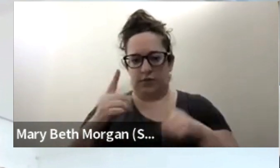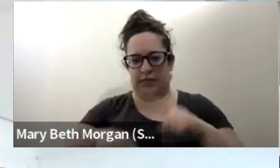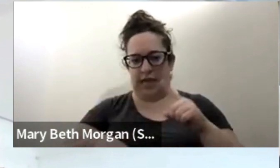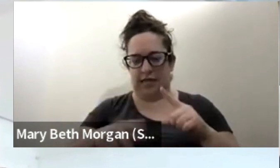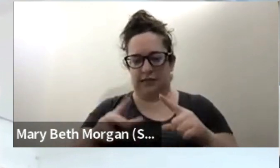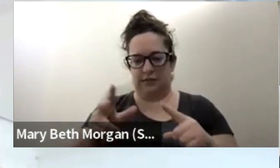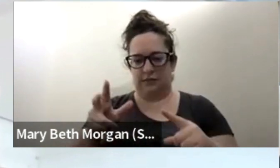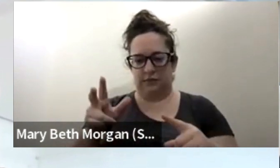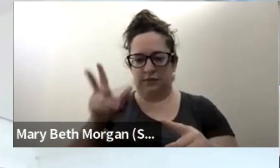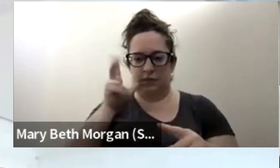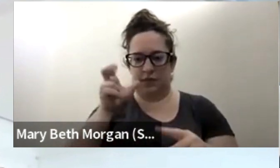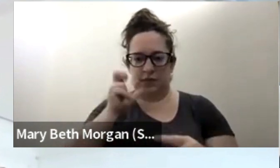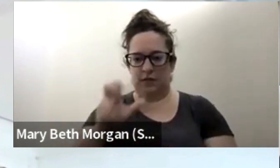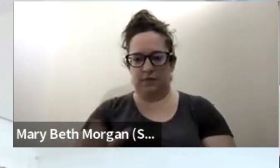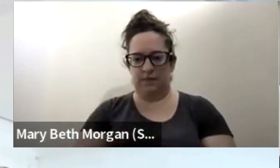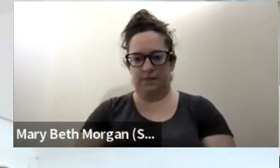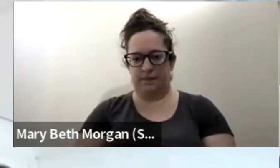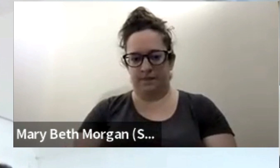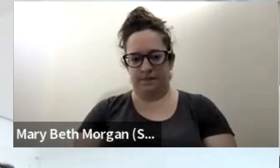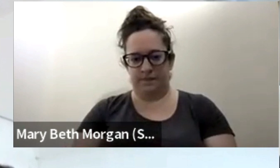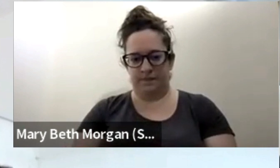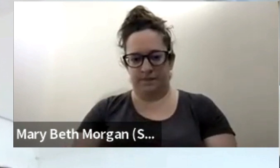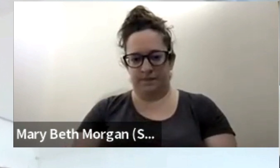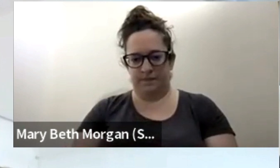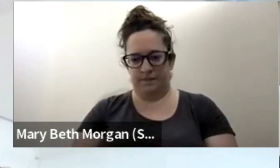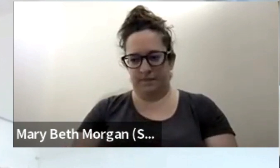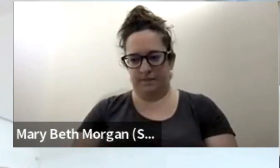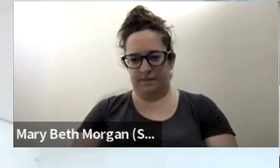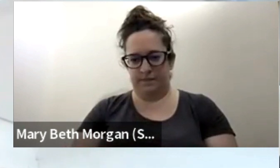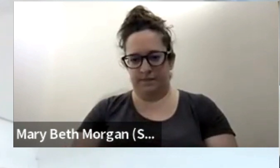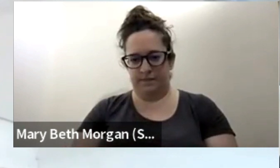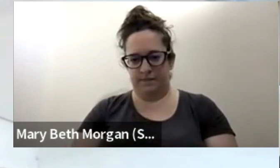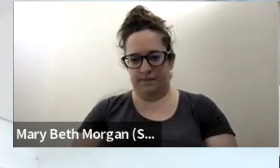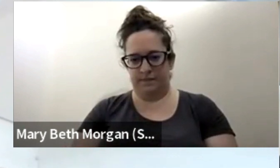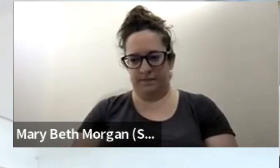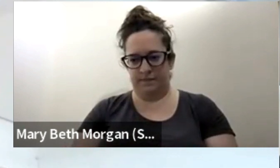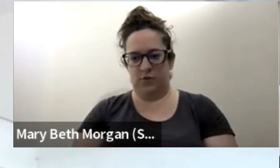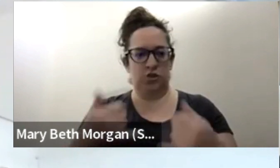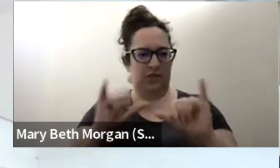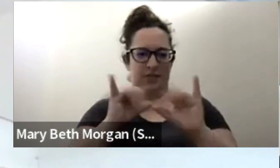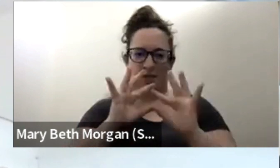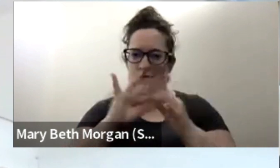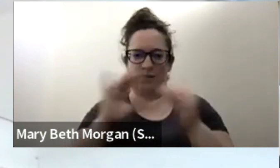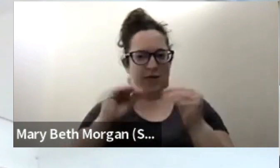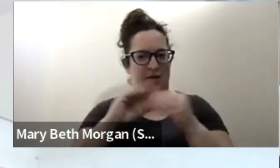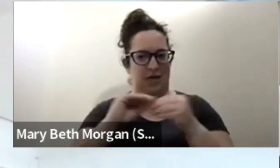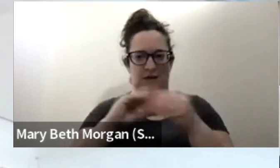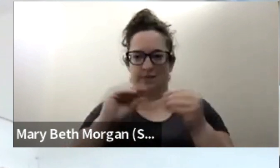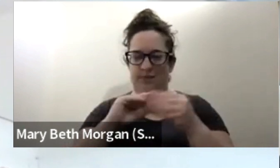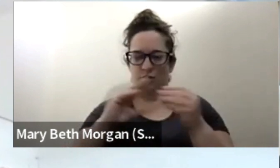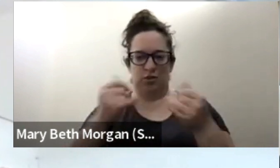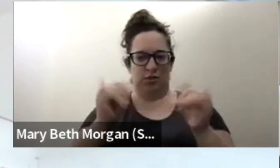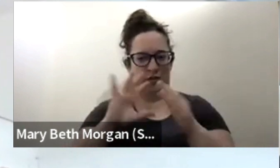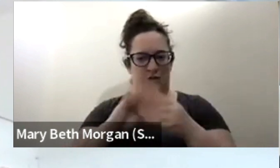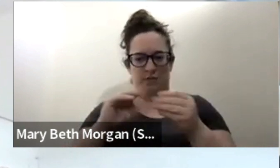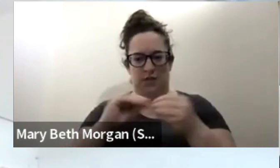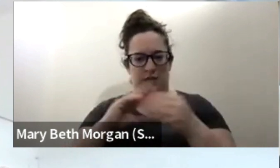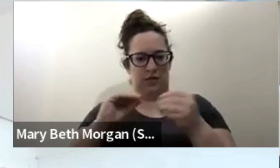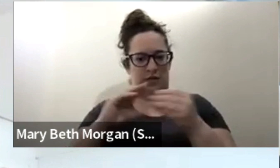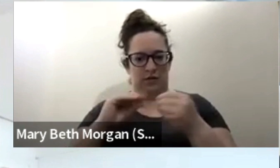massively. And will again. And will continue to shift. Okay. Where we read that line on the performing as